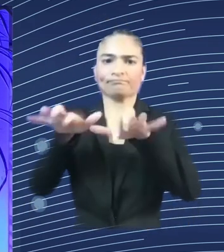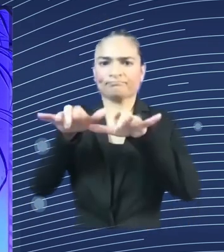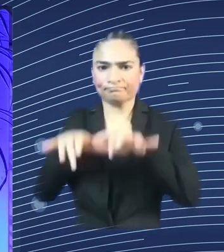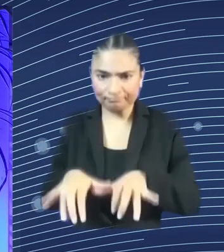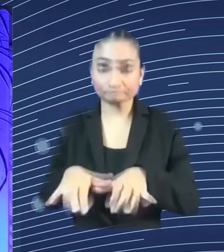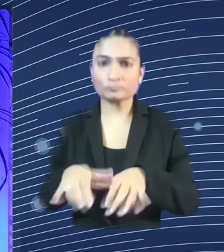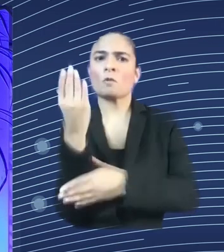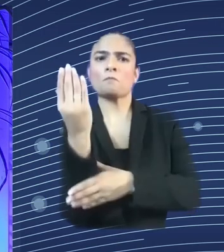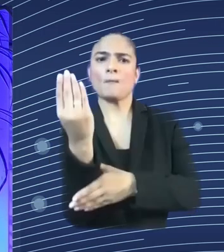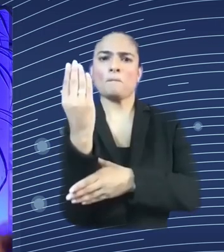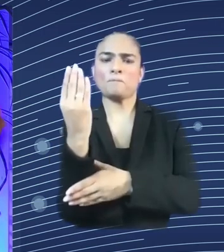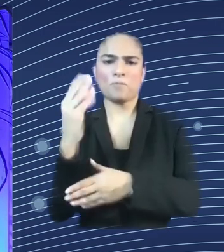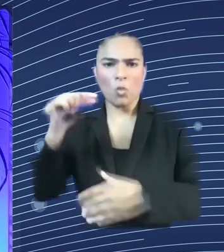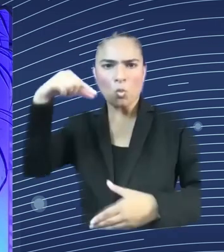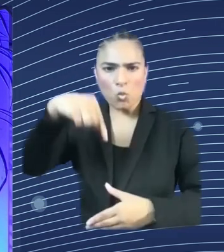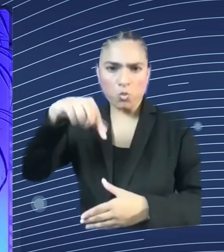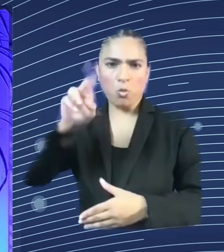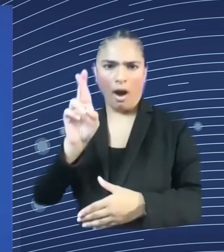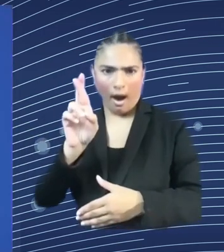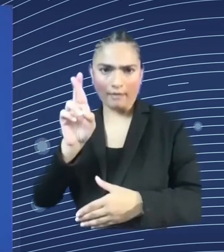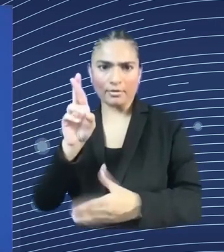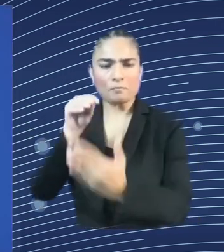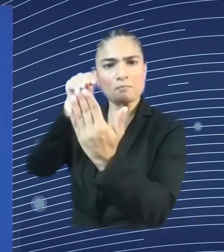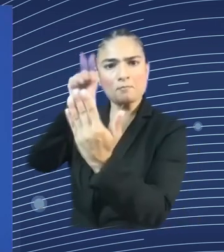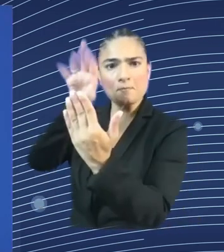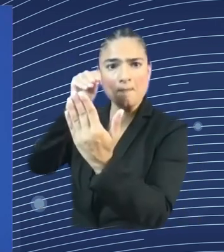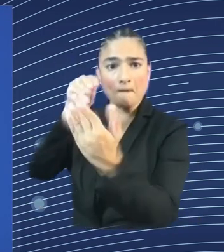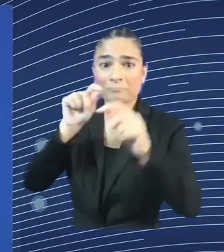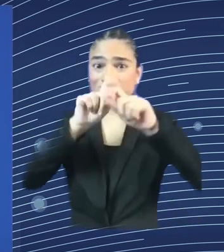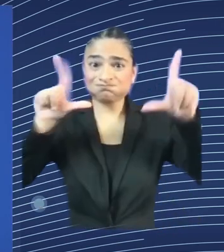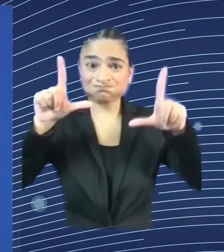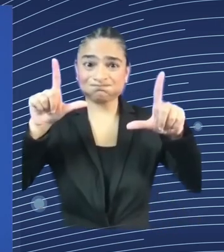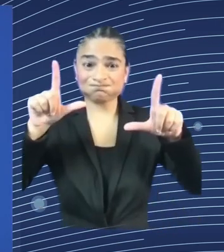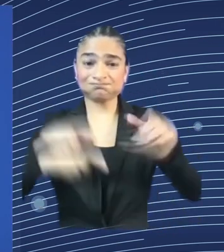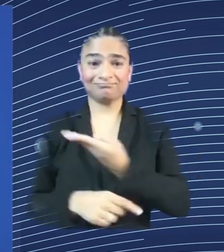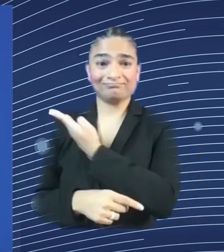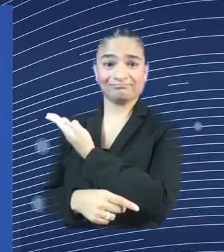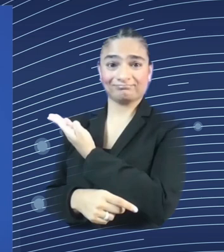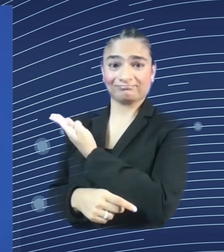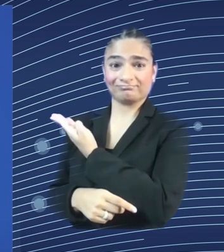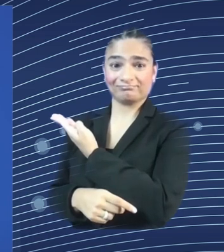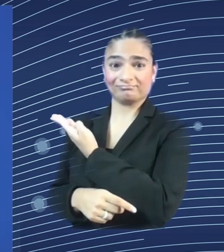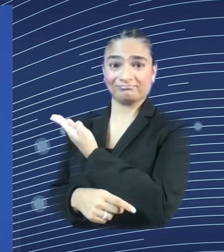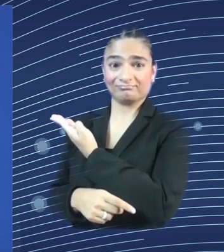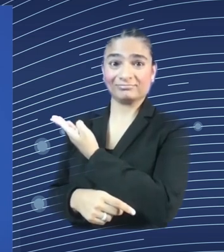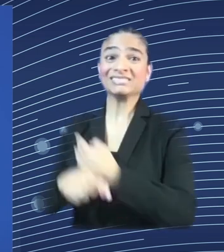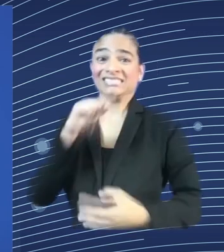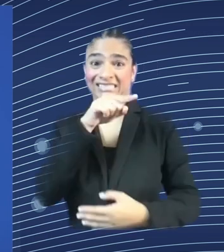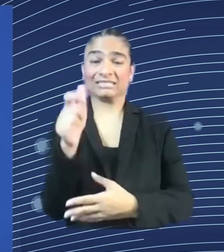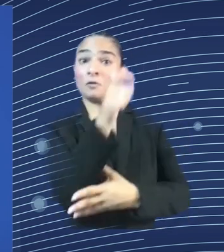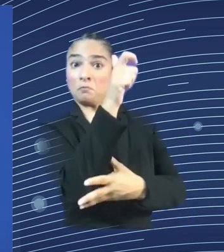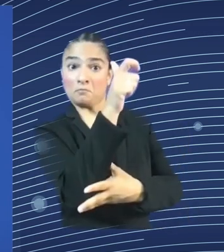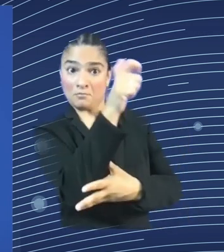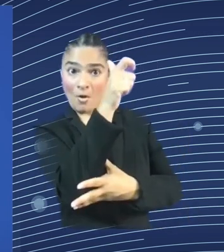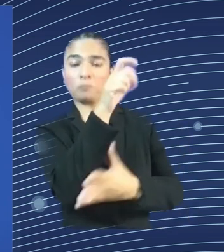in my tablet, but they also appear on the screen. You also have the option to vote for the question that you like, and I'll try